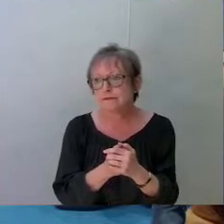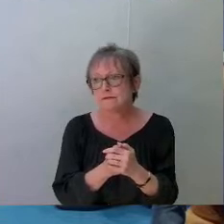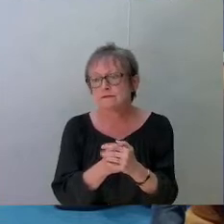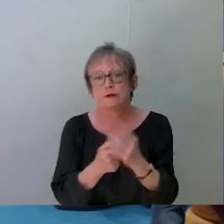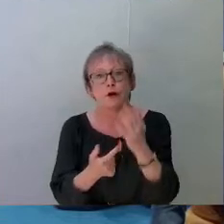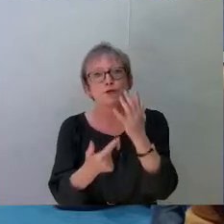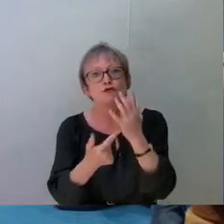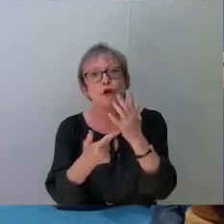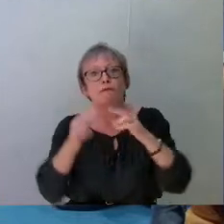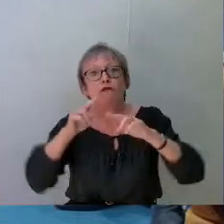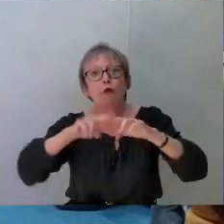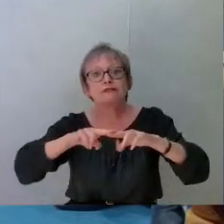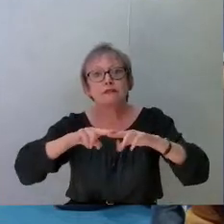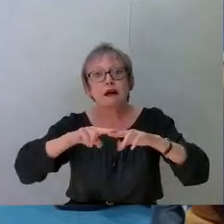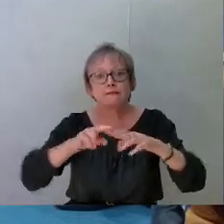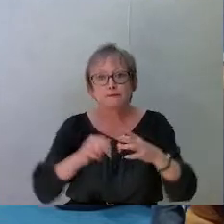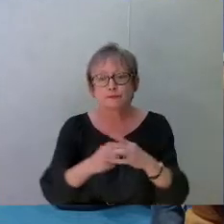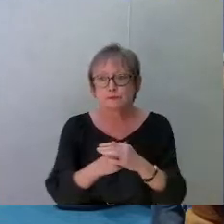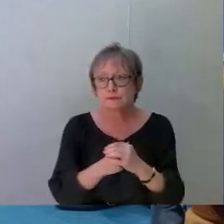Tom Forster.